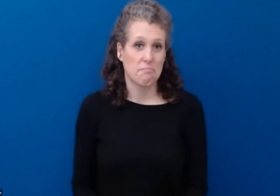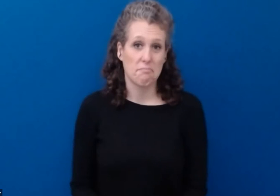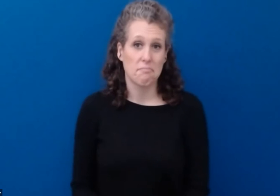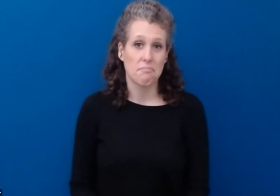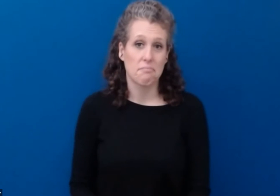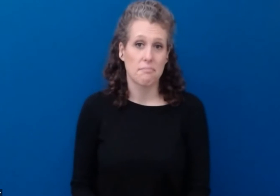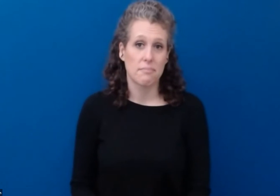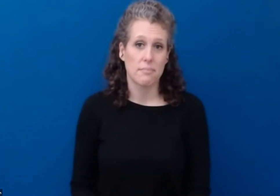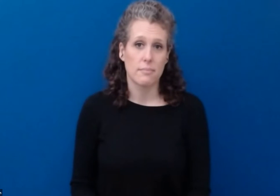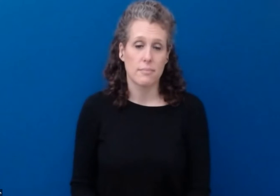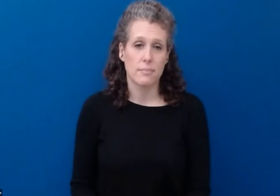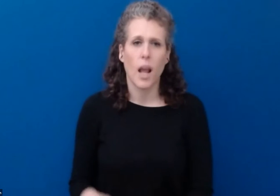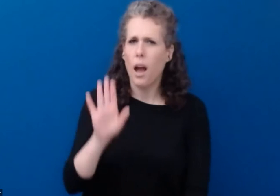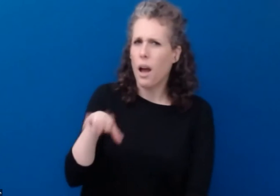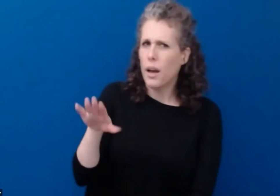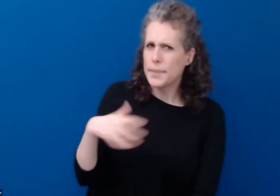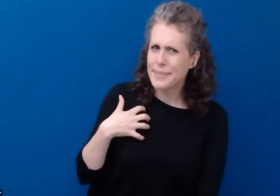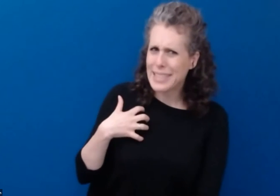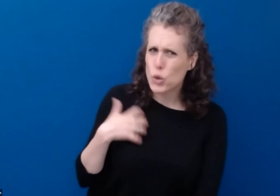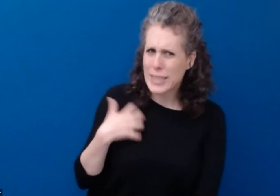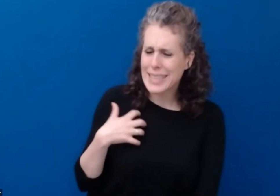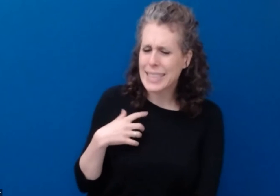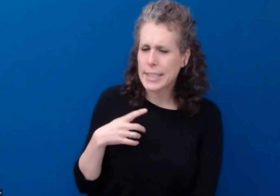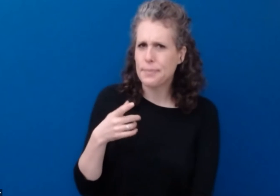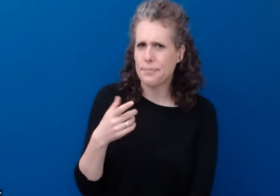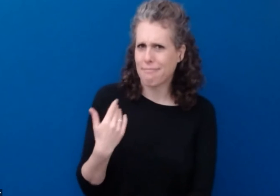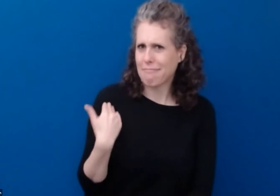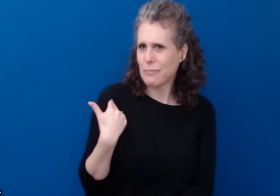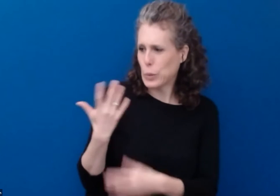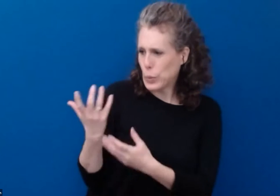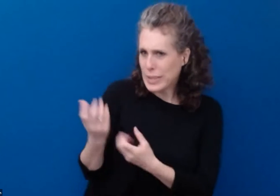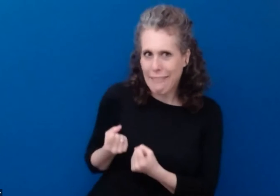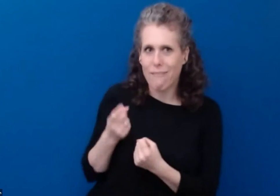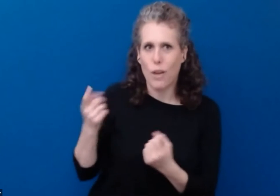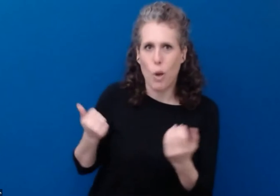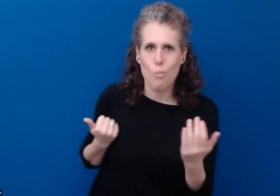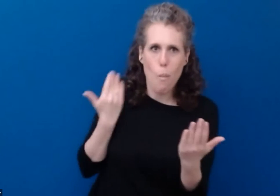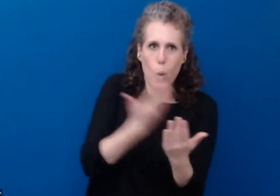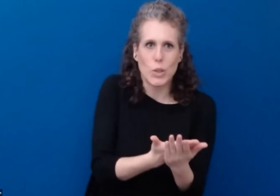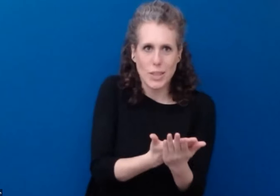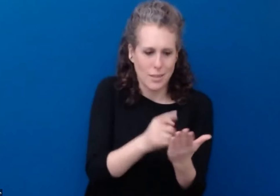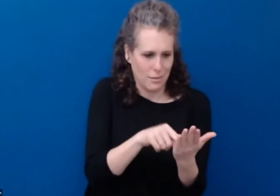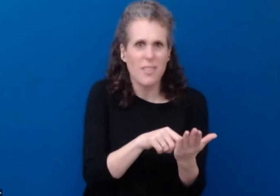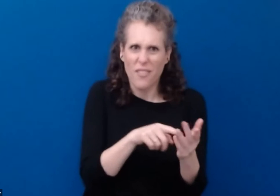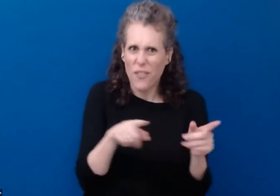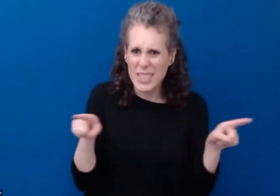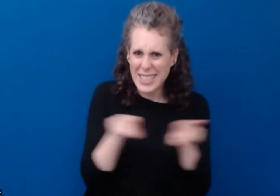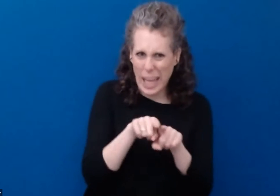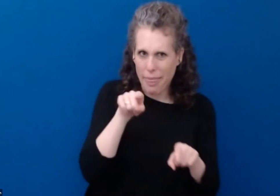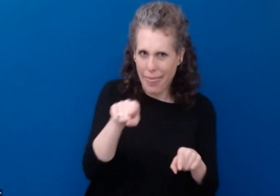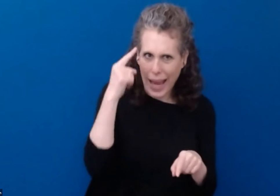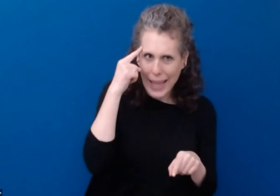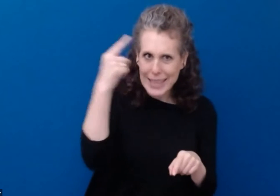That's very interesting. We just got a proposal for exactly that kind of service or portal